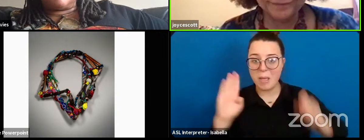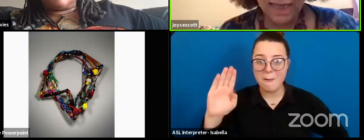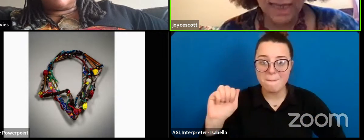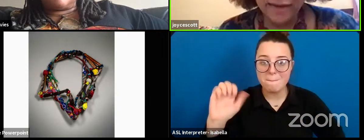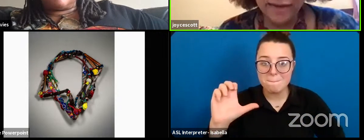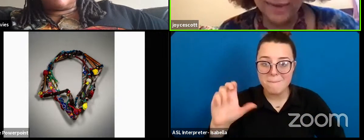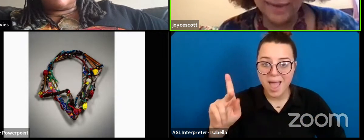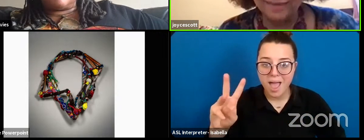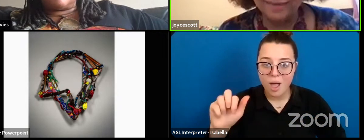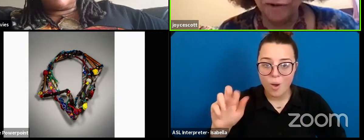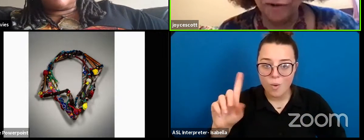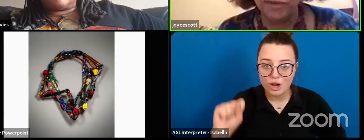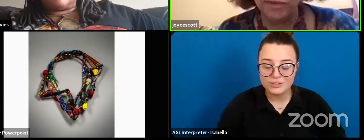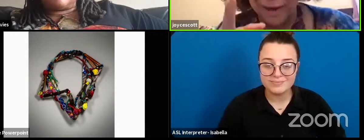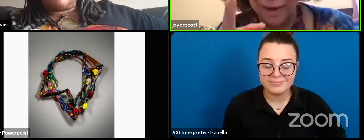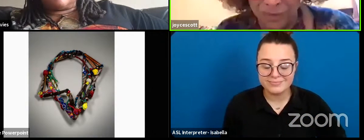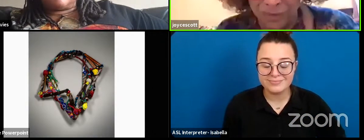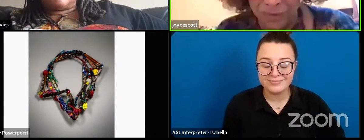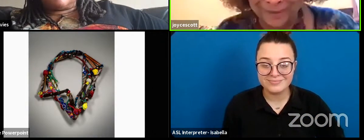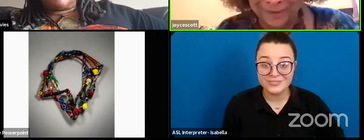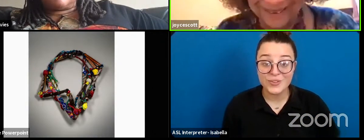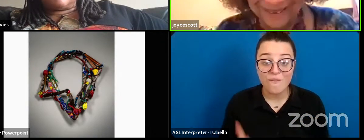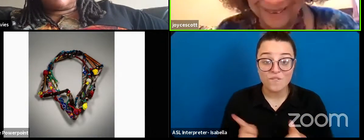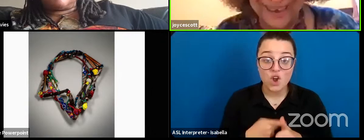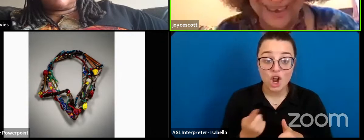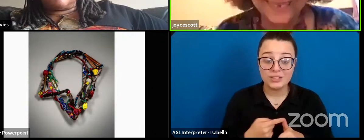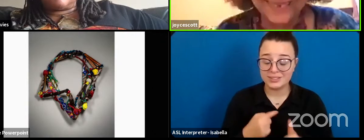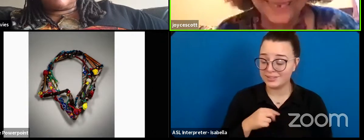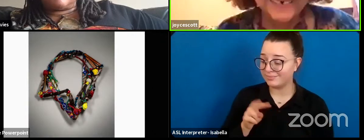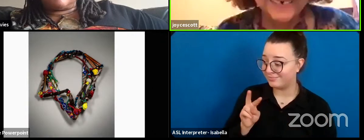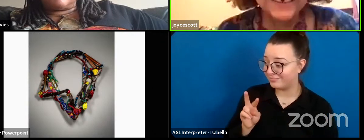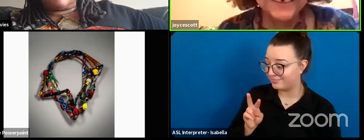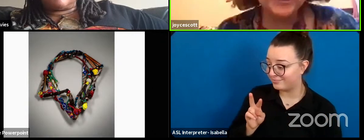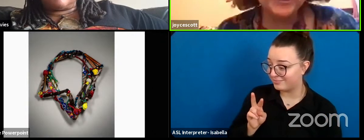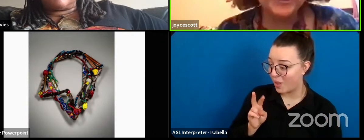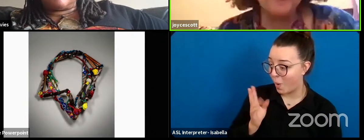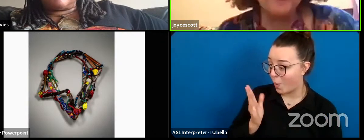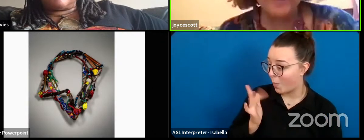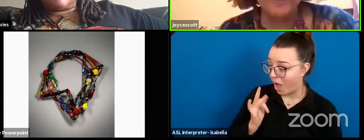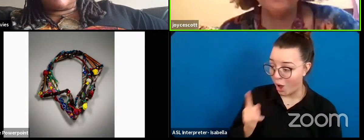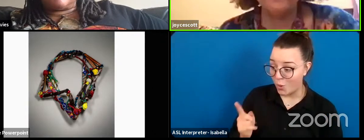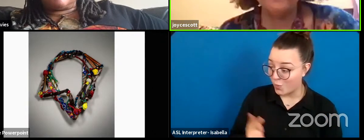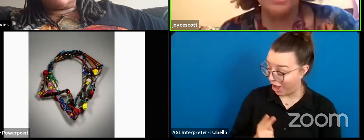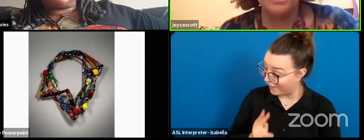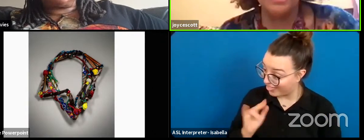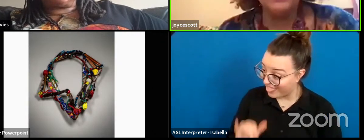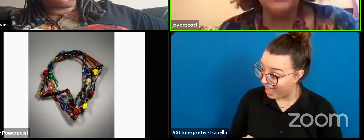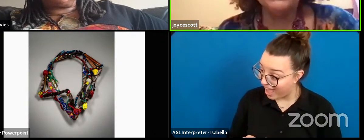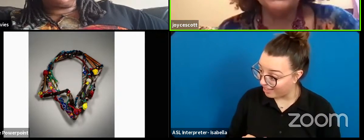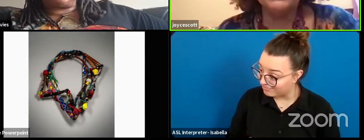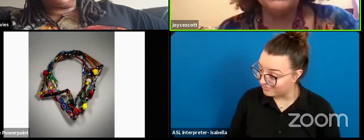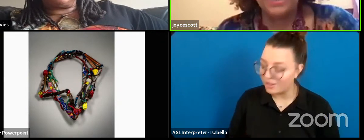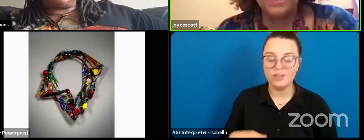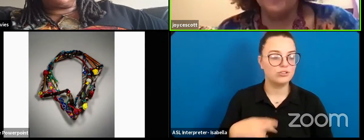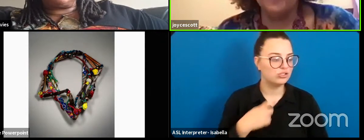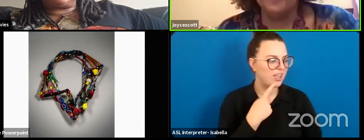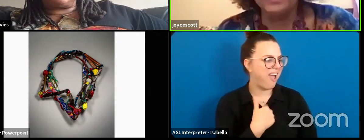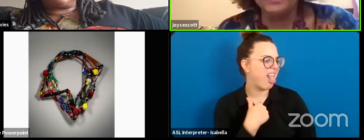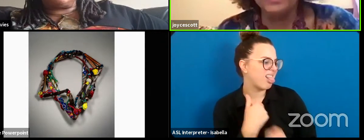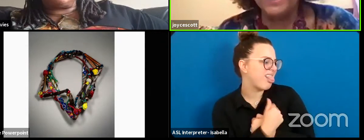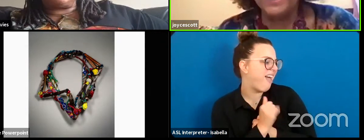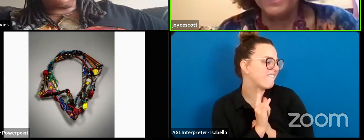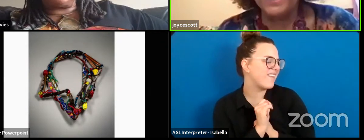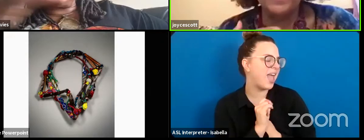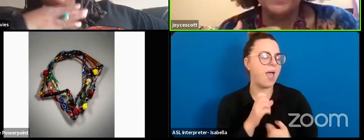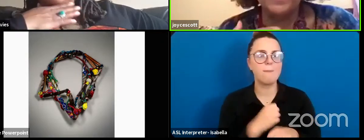So I said, firstly, why are you wearing that? She told me she loved it. She loved how social